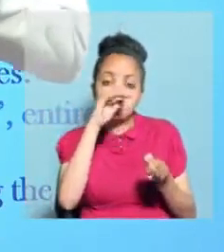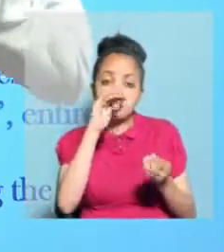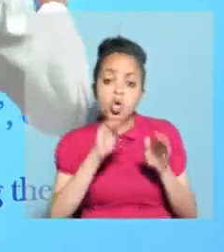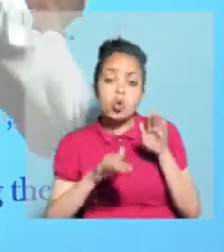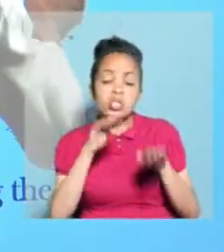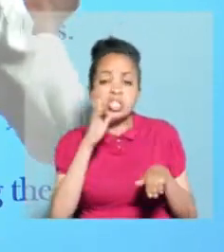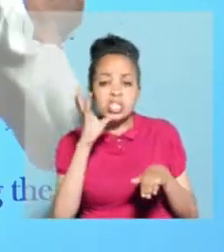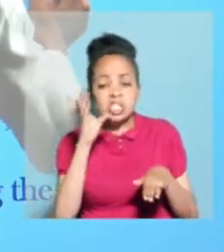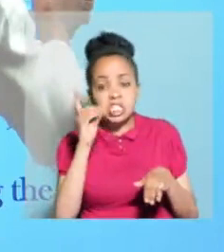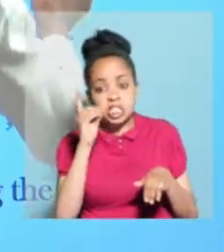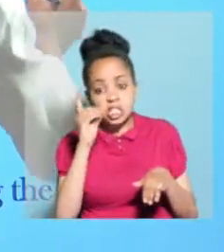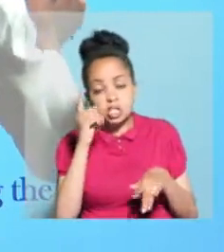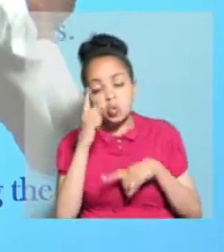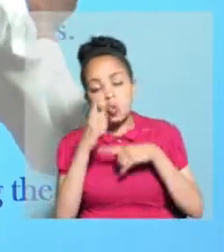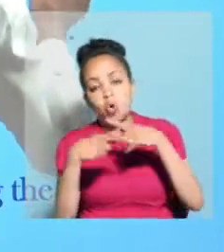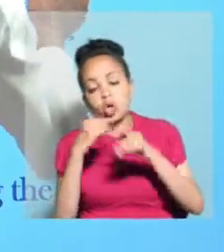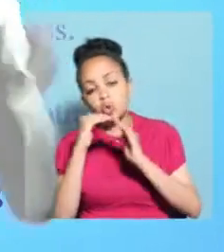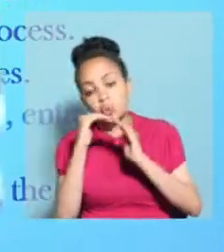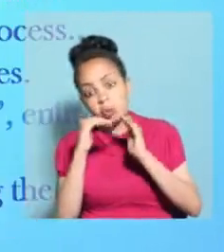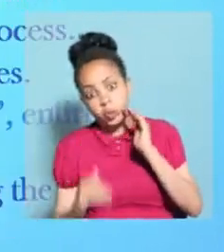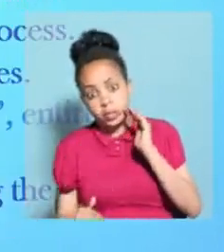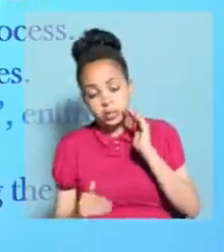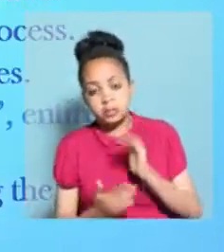of D is going to decrease.